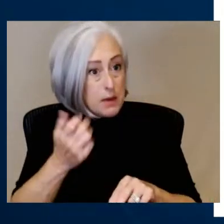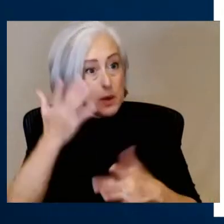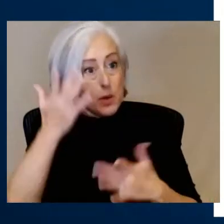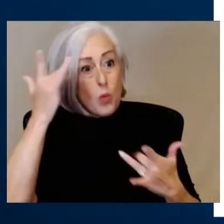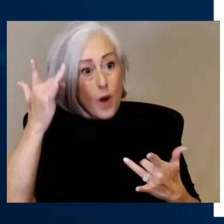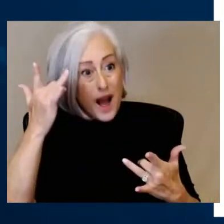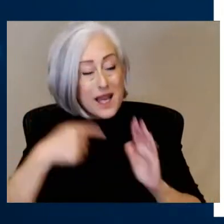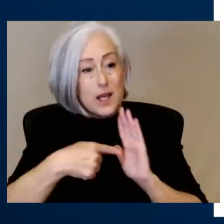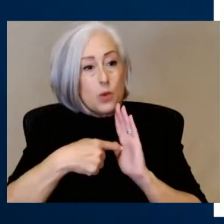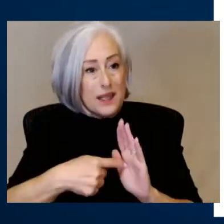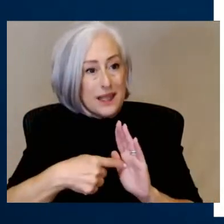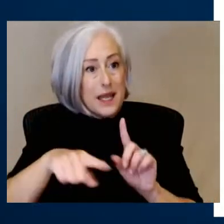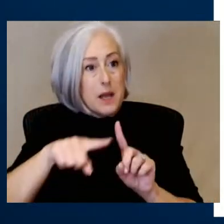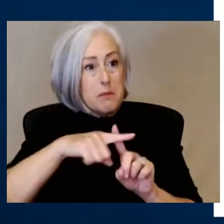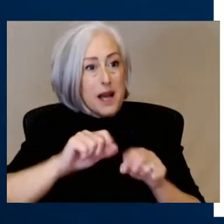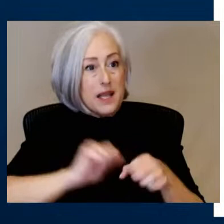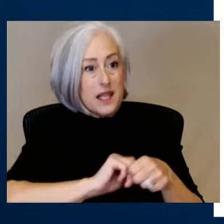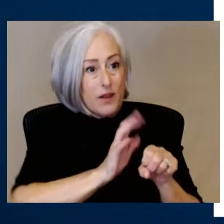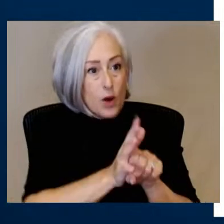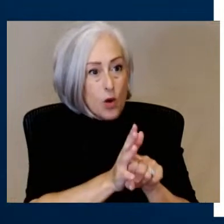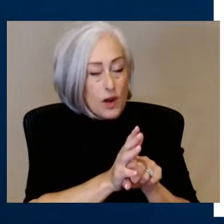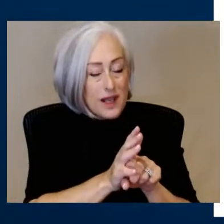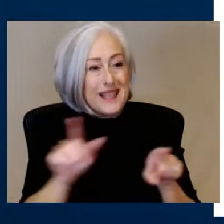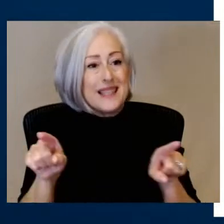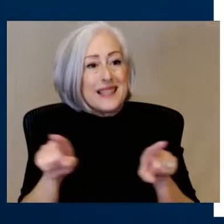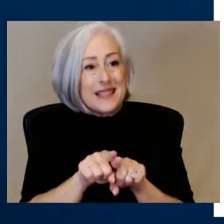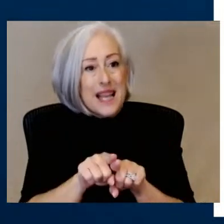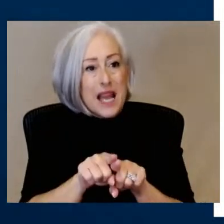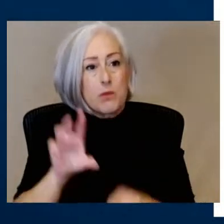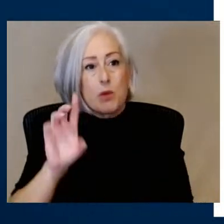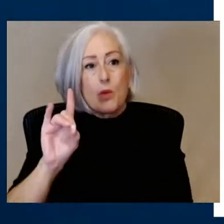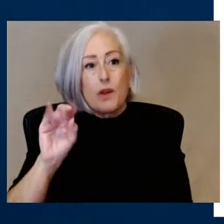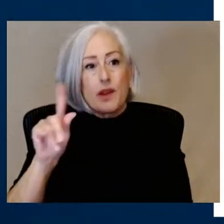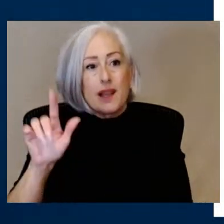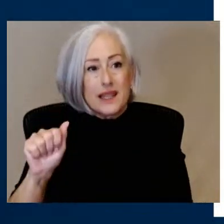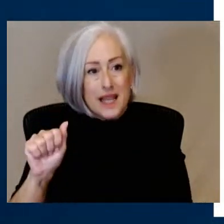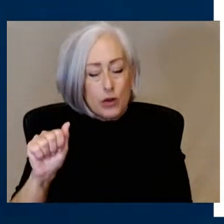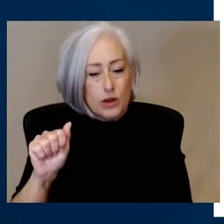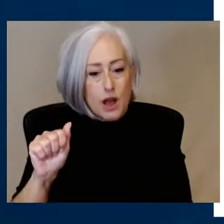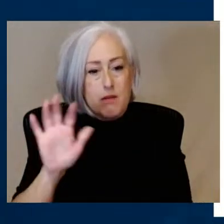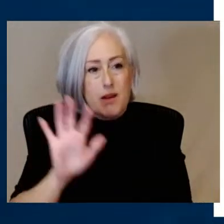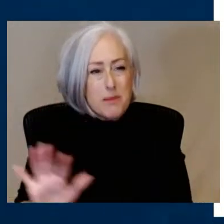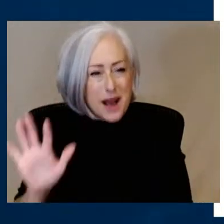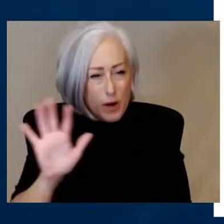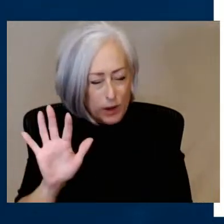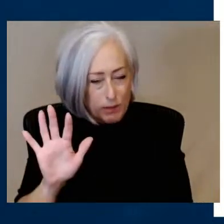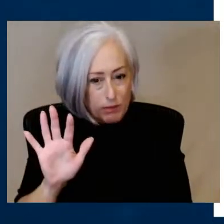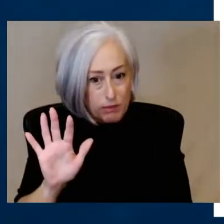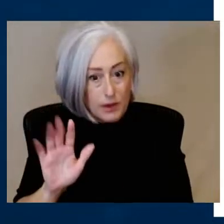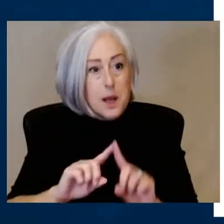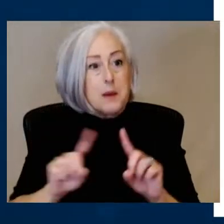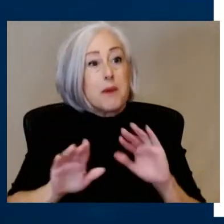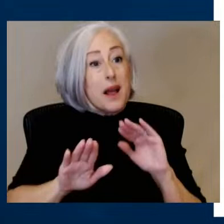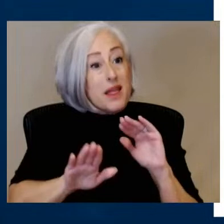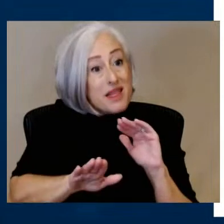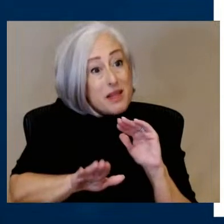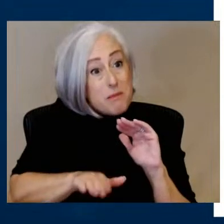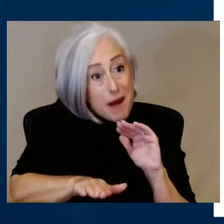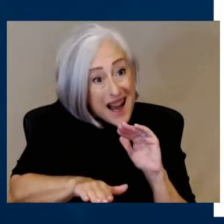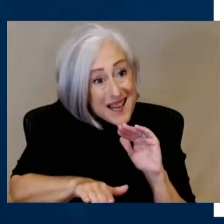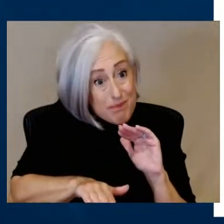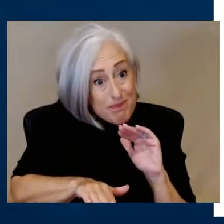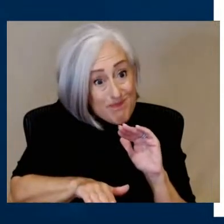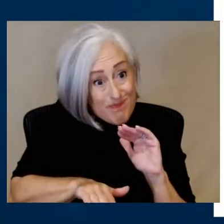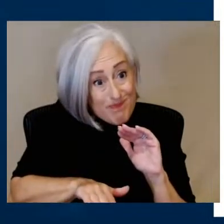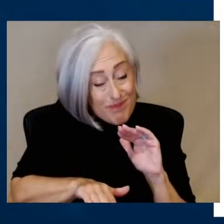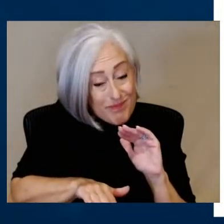was in the Delta variant. But at the bottom is the number of ICU patients. And if you see